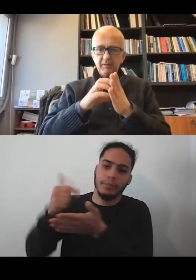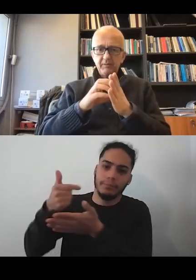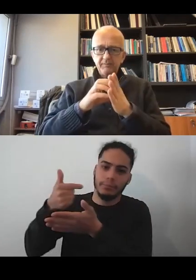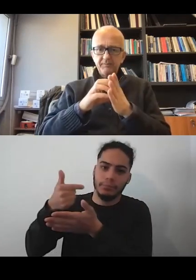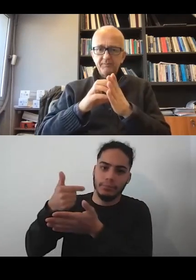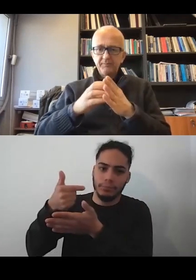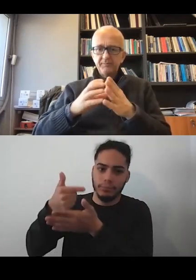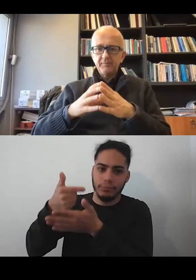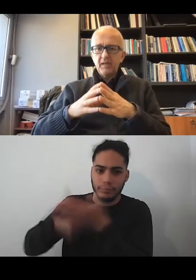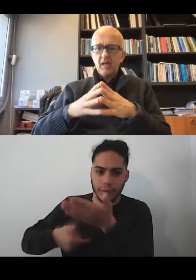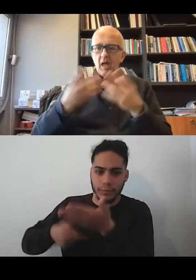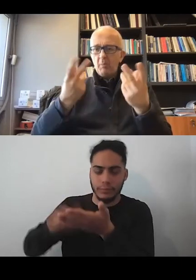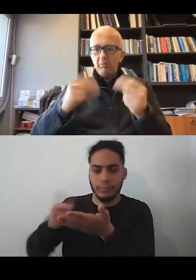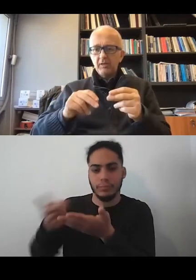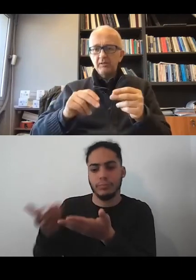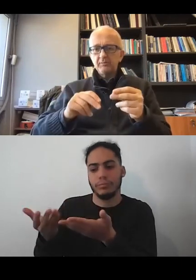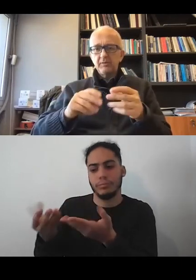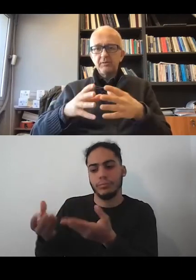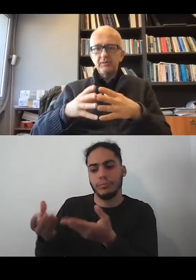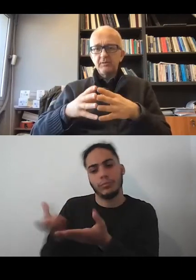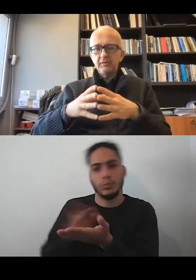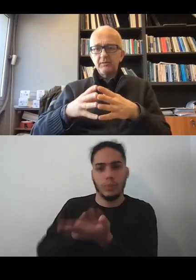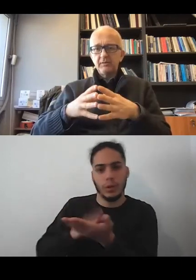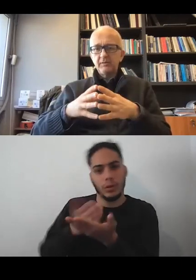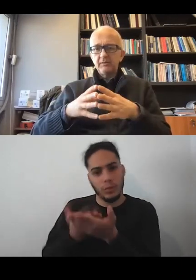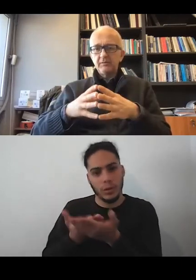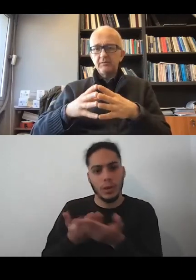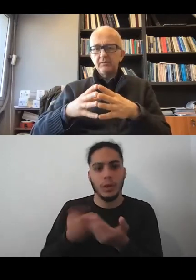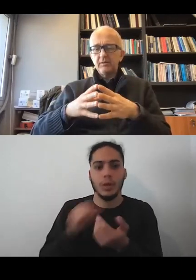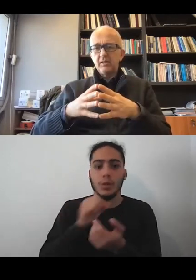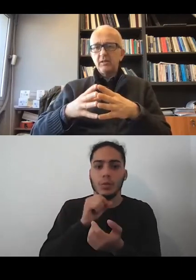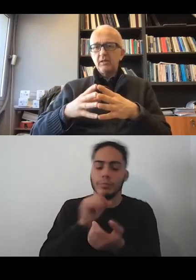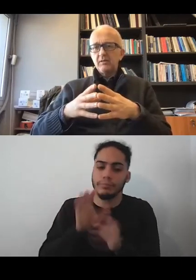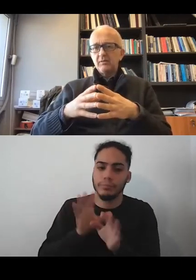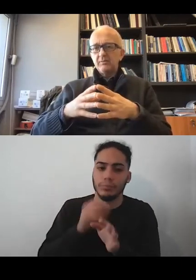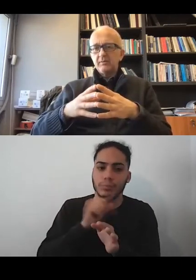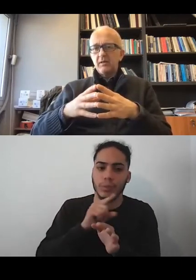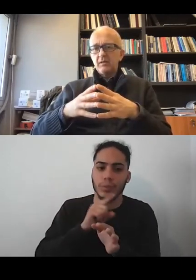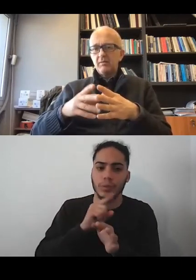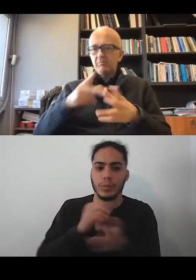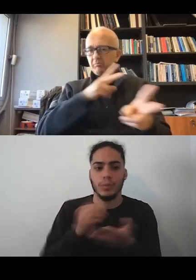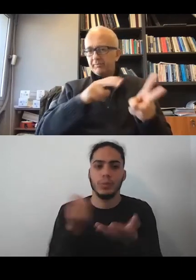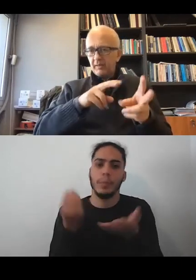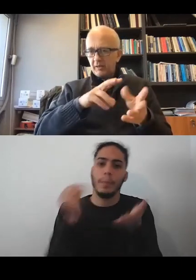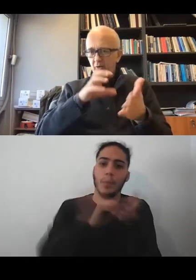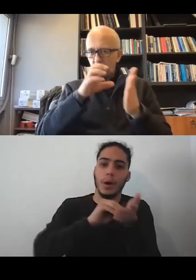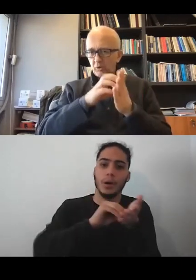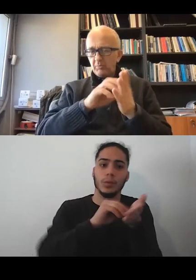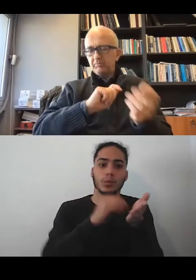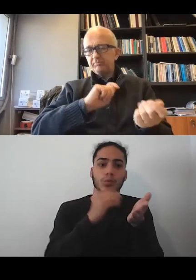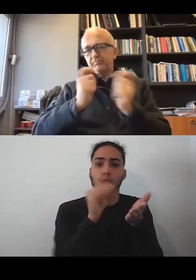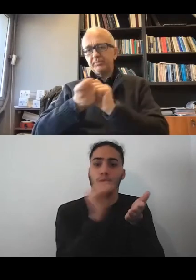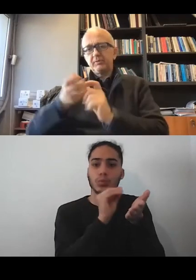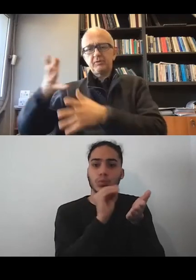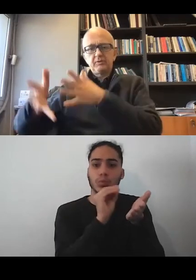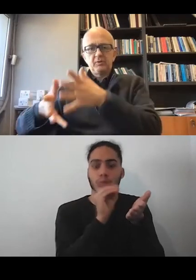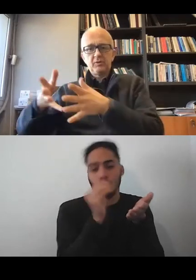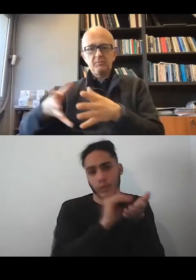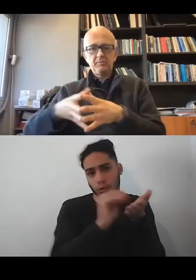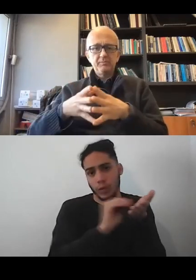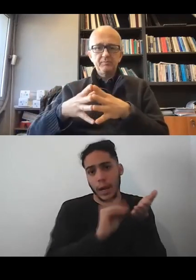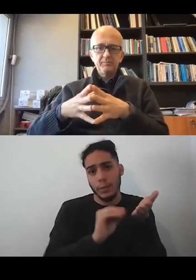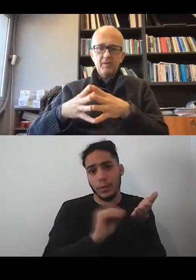can input some text and get a gesture as a result. For example, if I write here